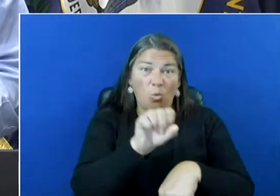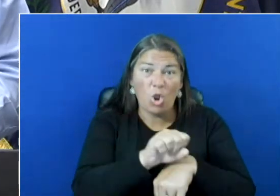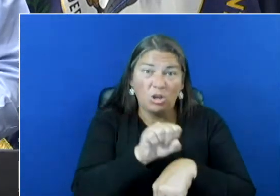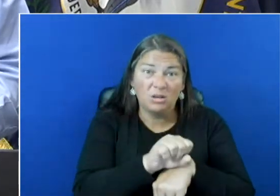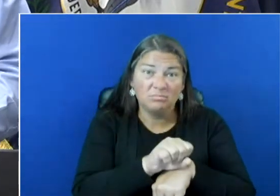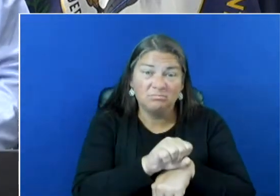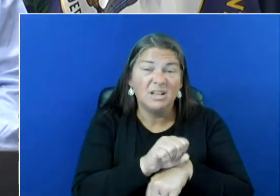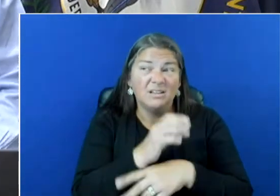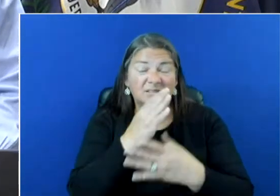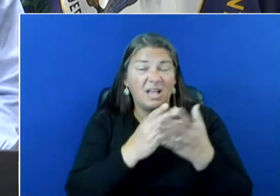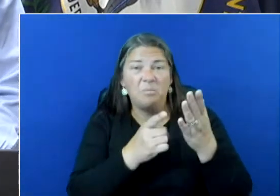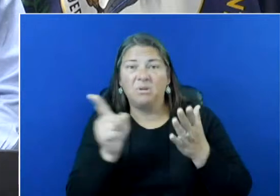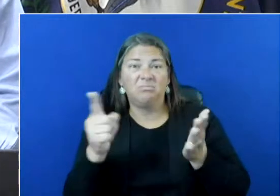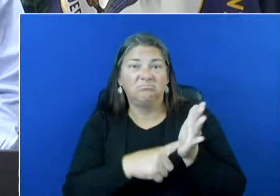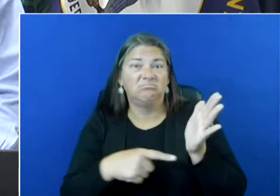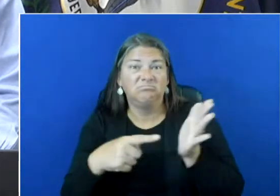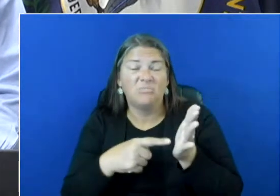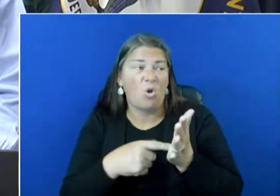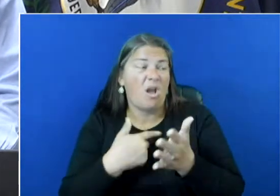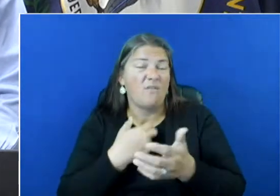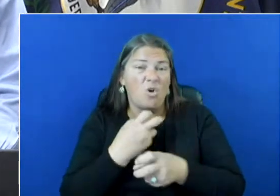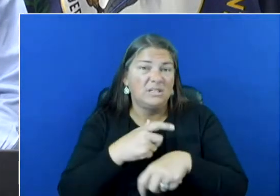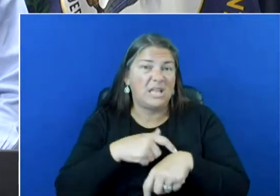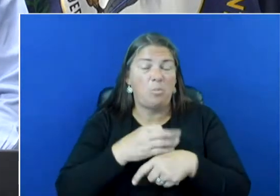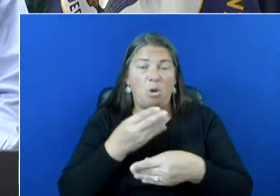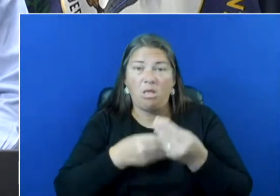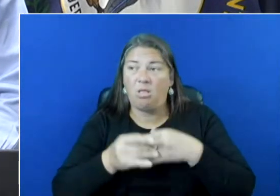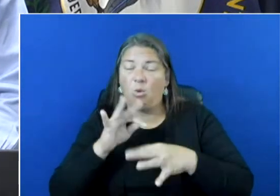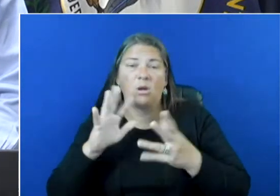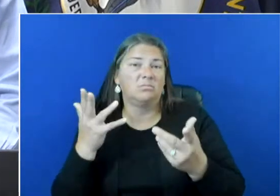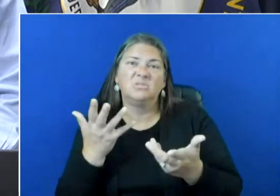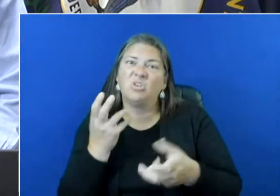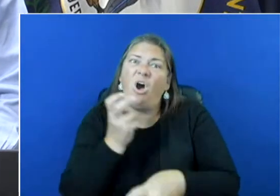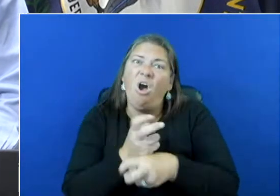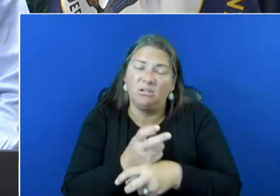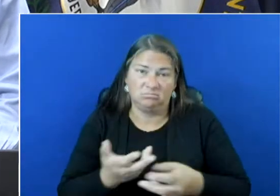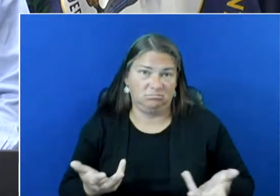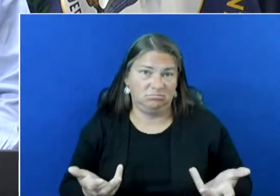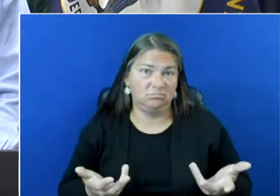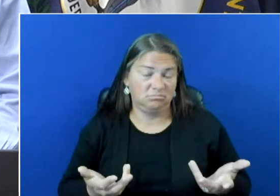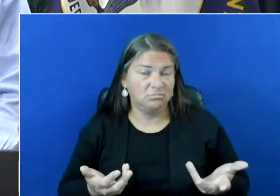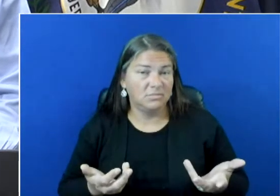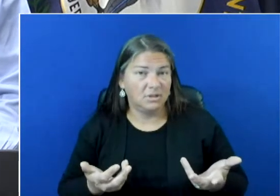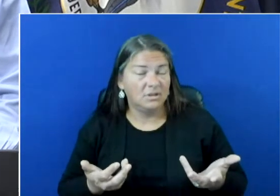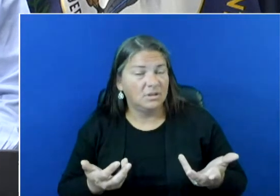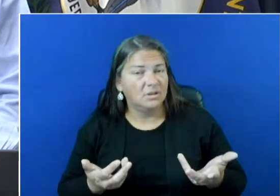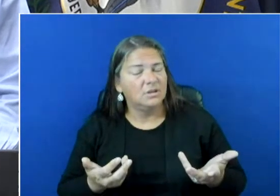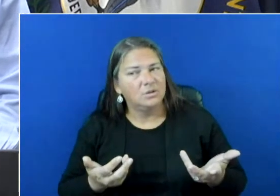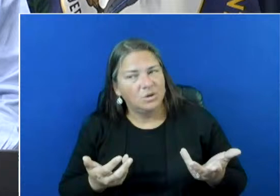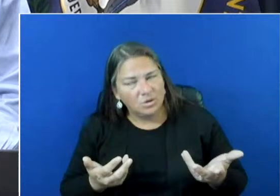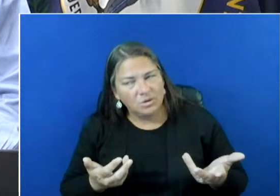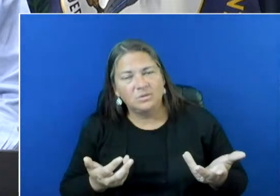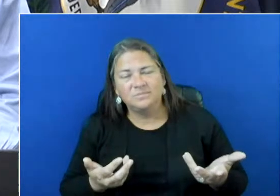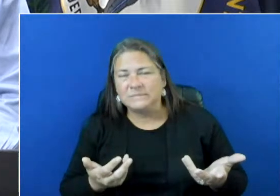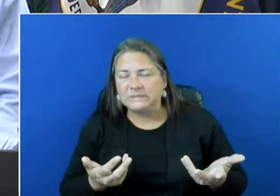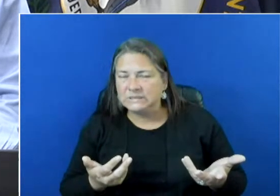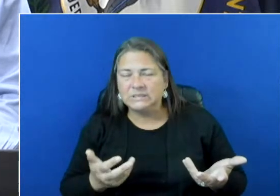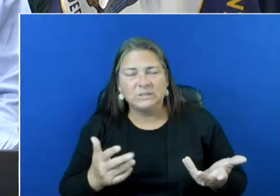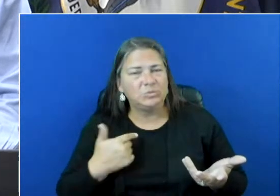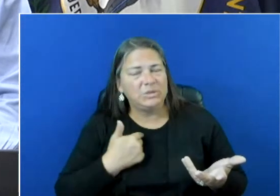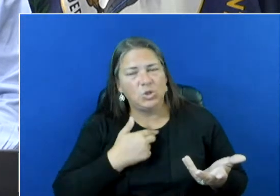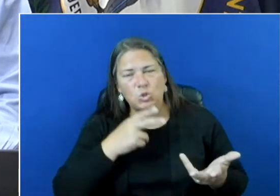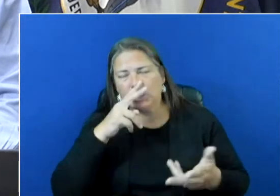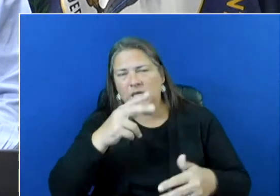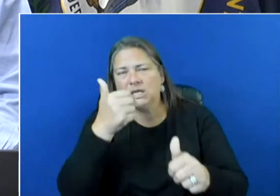some small counties, small towns, for those workforces. So, and we look at each situation